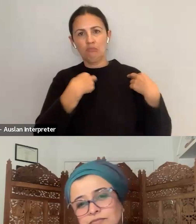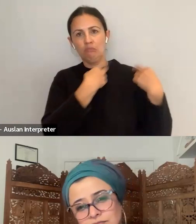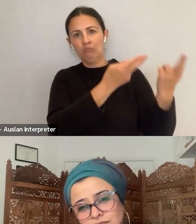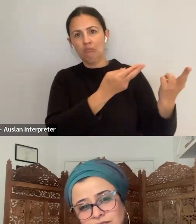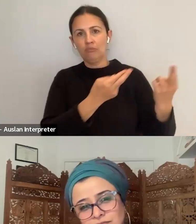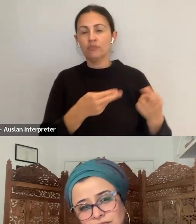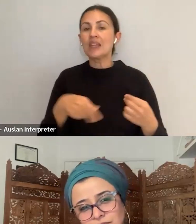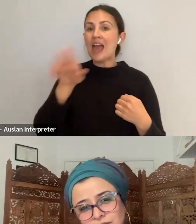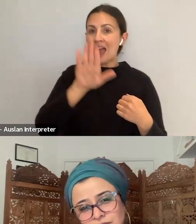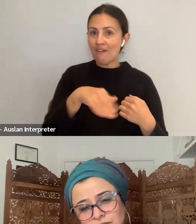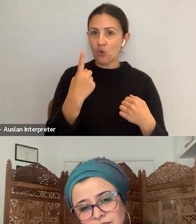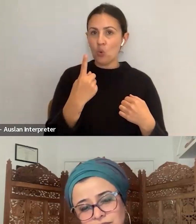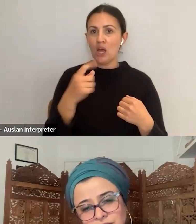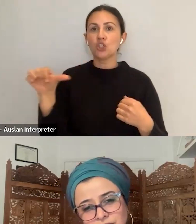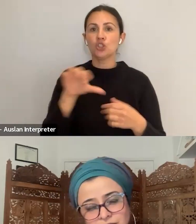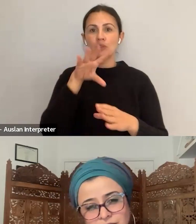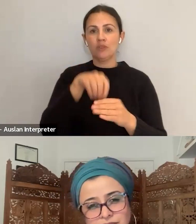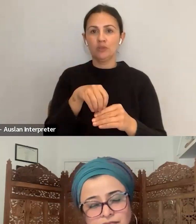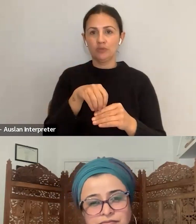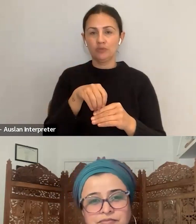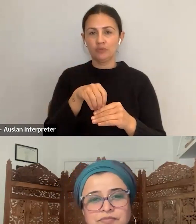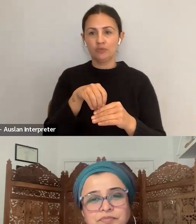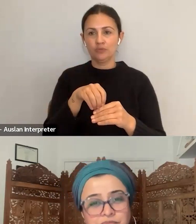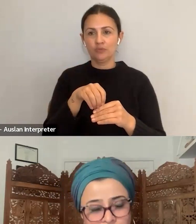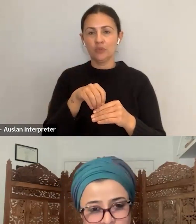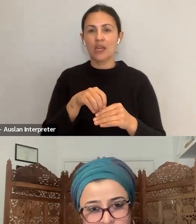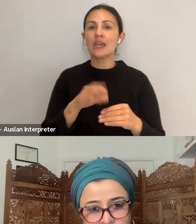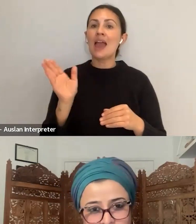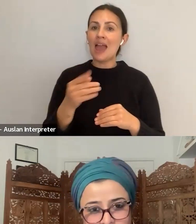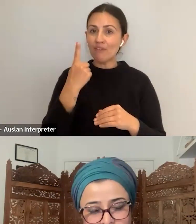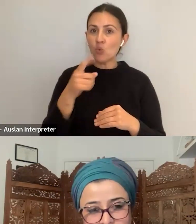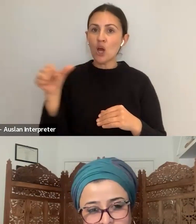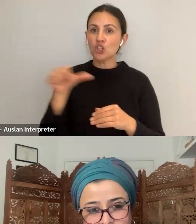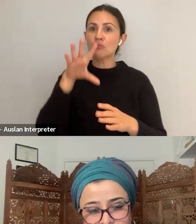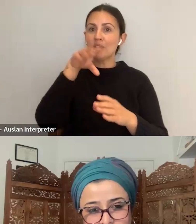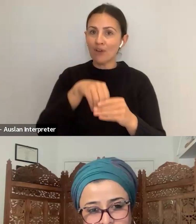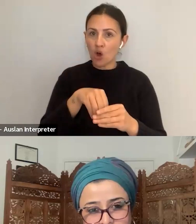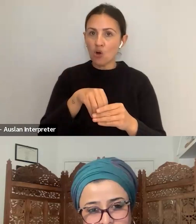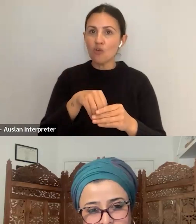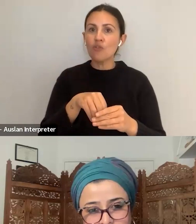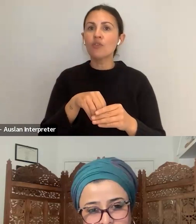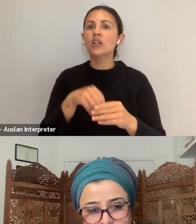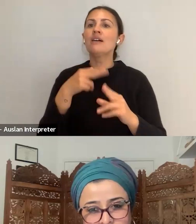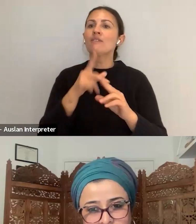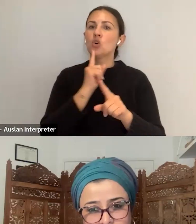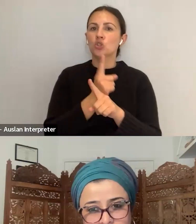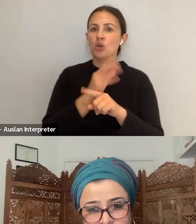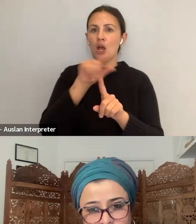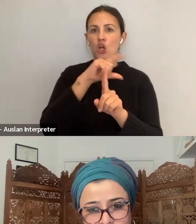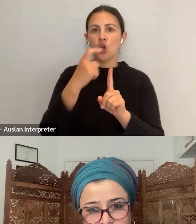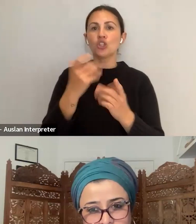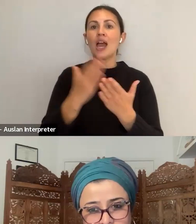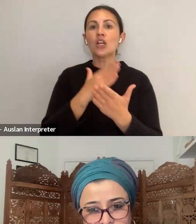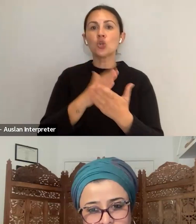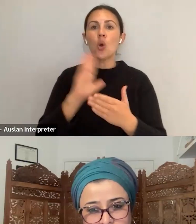shouldn't have a First Nations director as an exception to the rule. You should have them again valued as a part of the fabric of the organisation. And